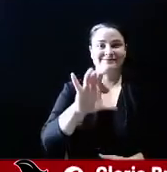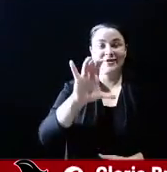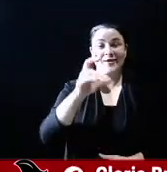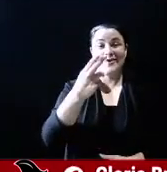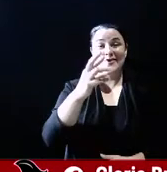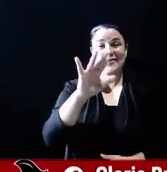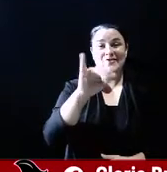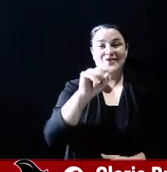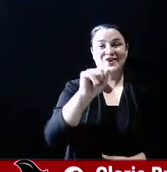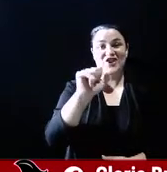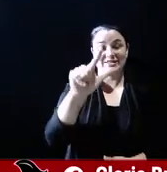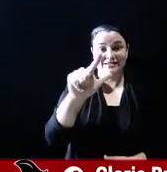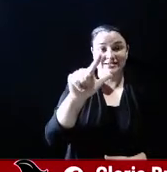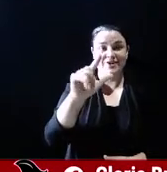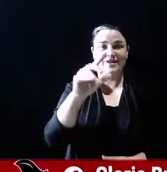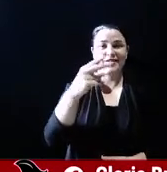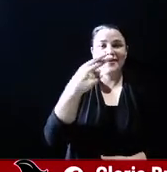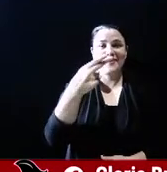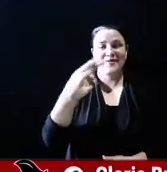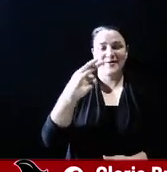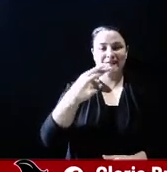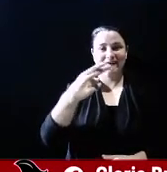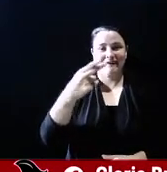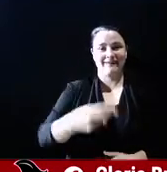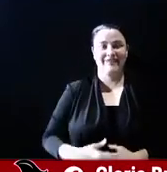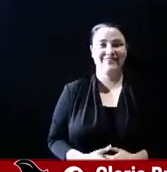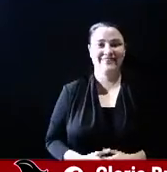Crystal Marie Herrera.